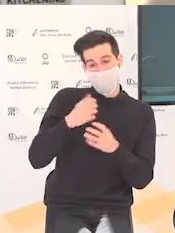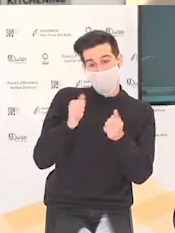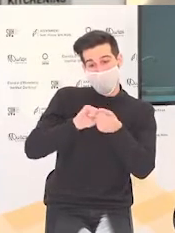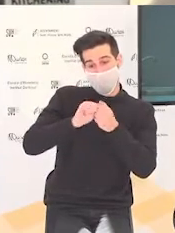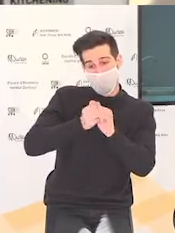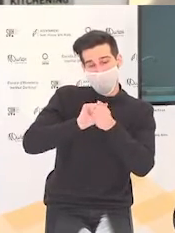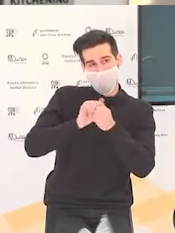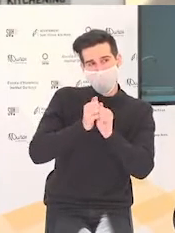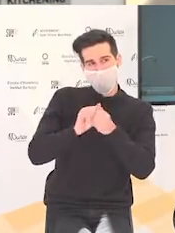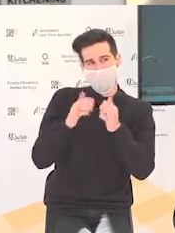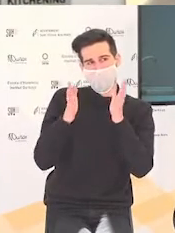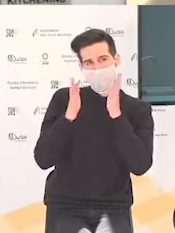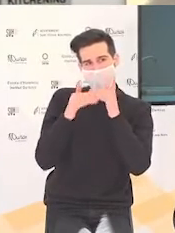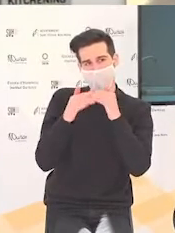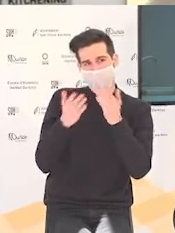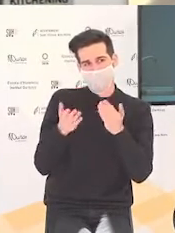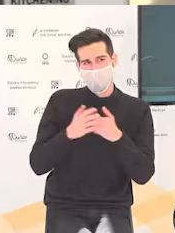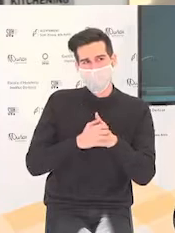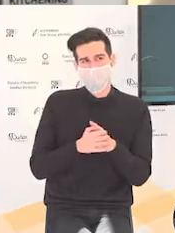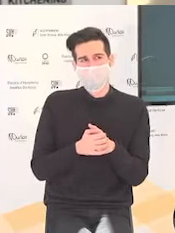no me va a cuajar bien la pectina.